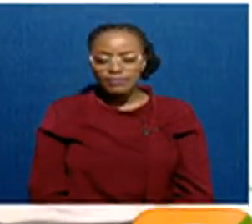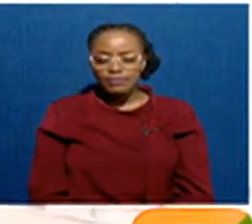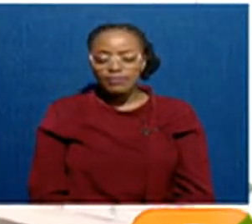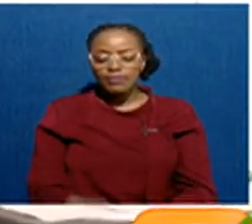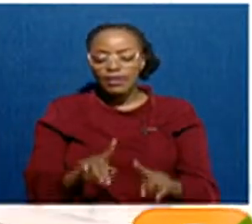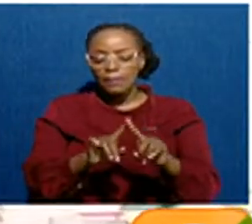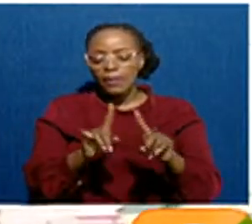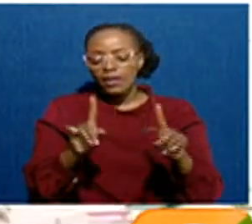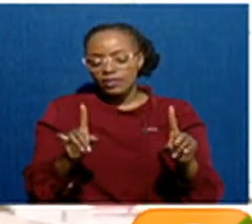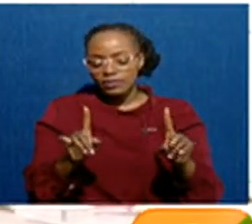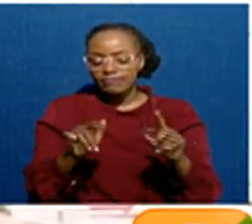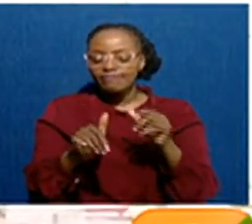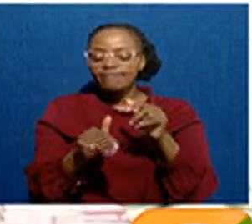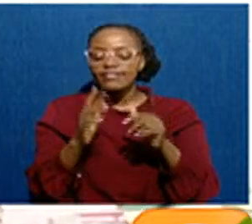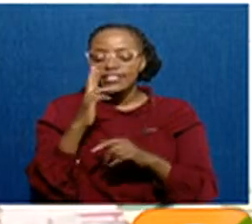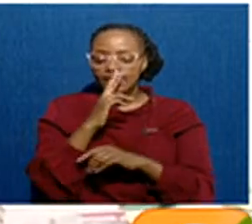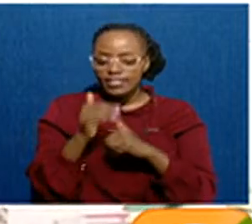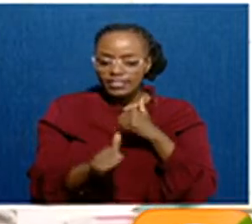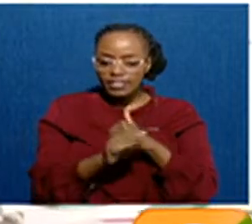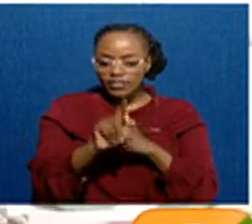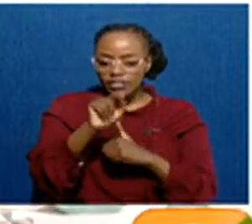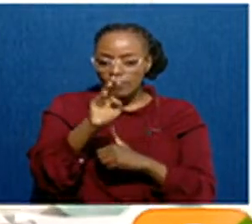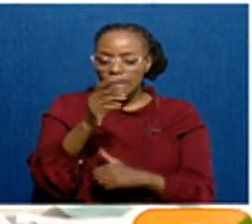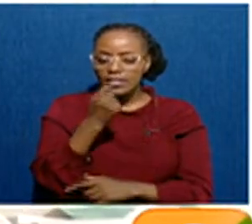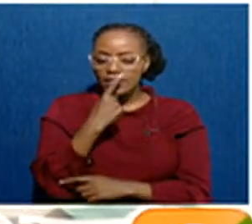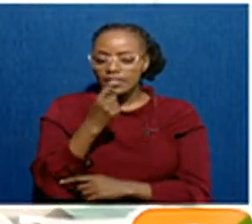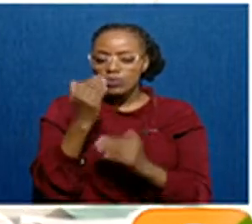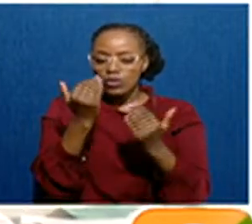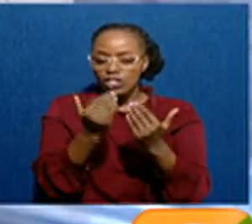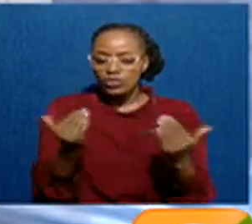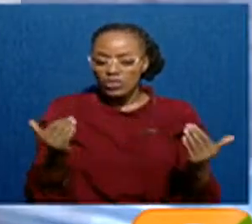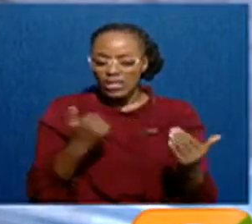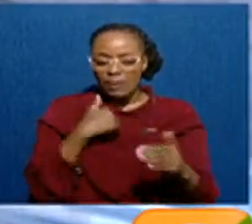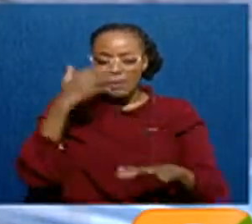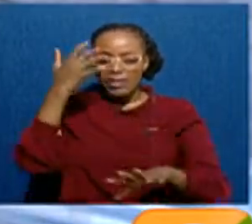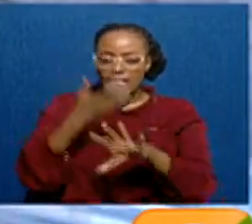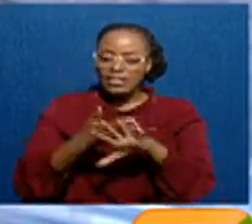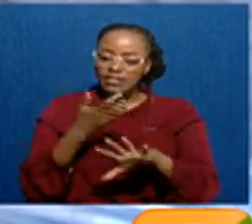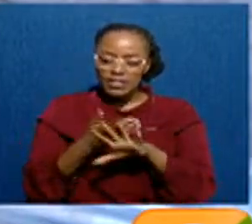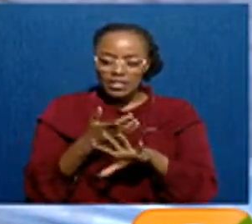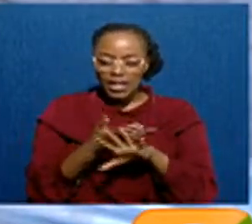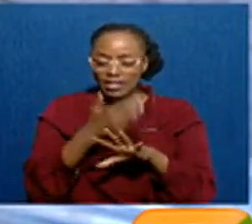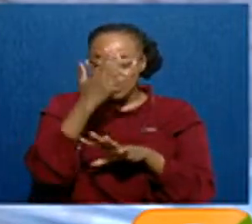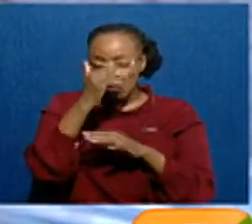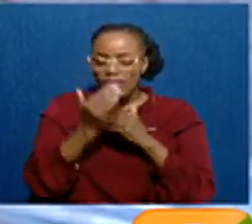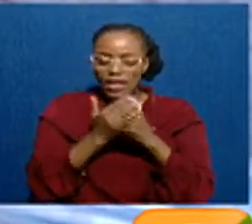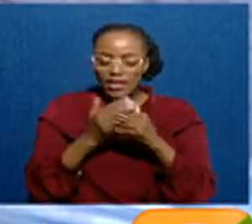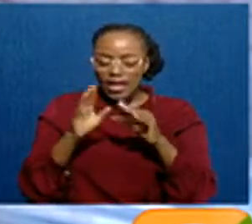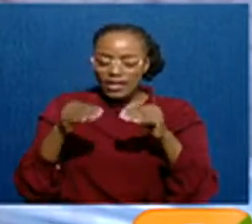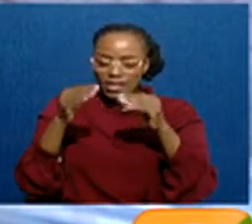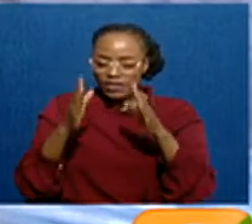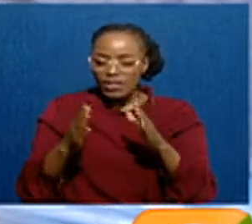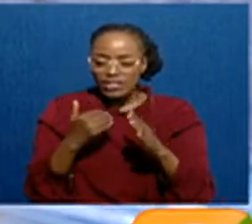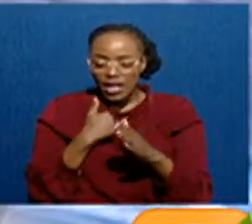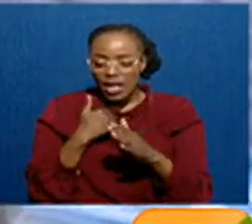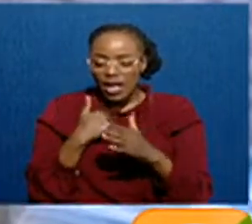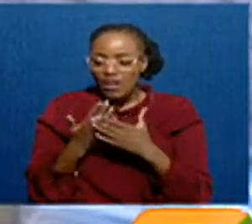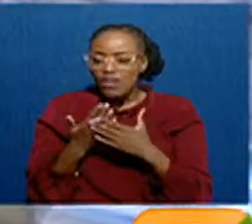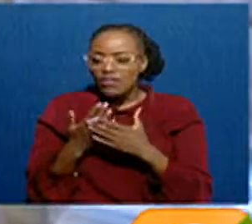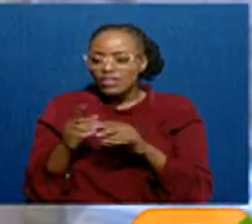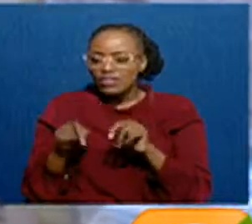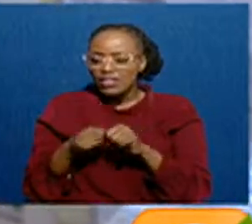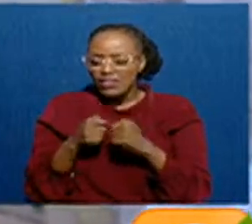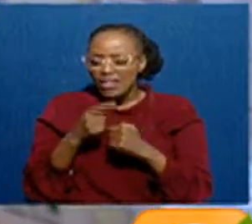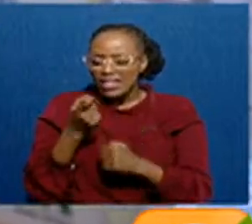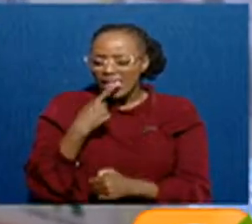But despite the danger, TB treatment among children has been tricky. Caregivers had to cut or crush multiple bitter